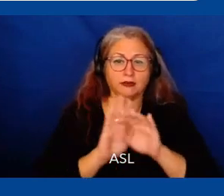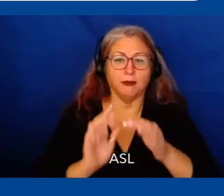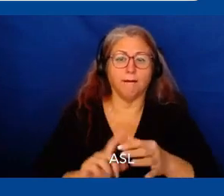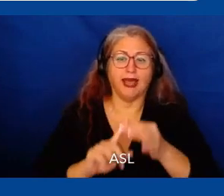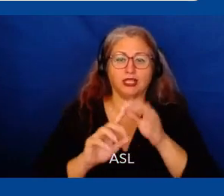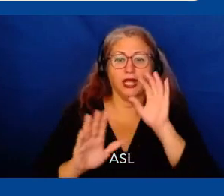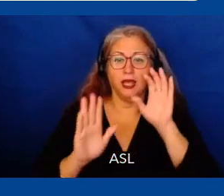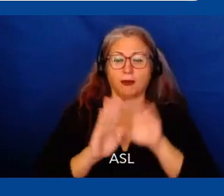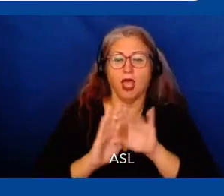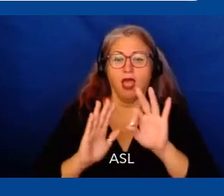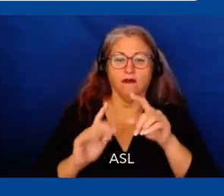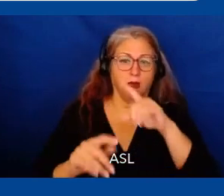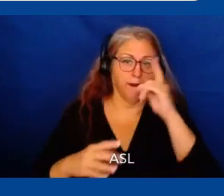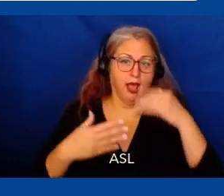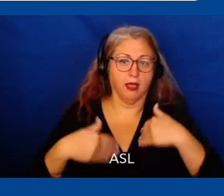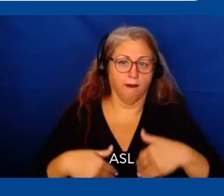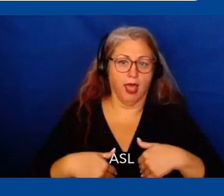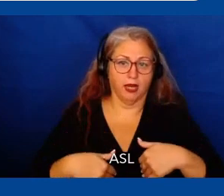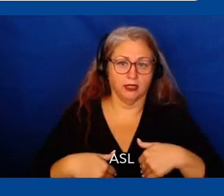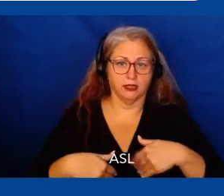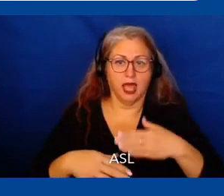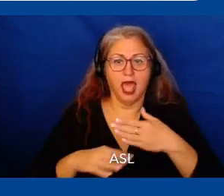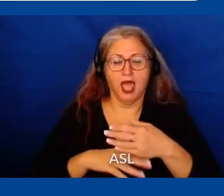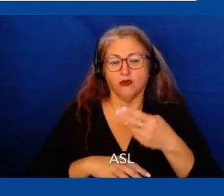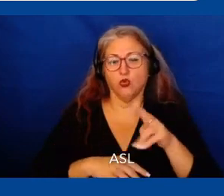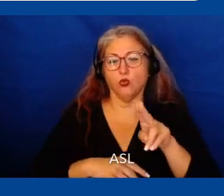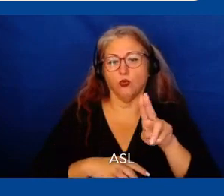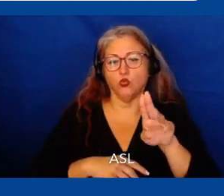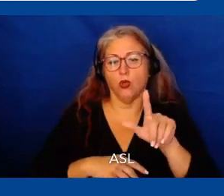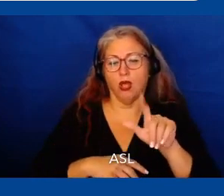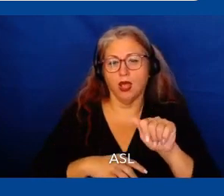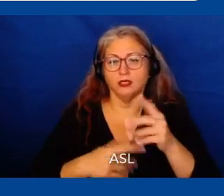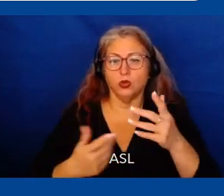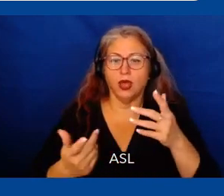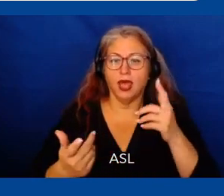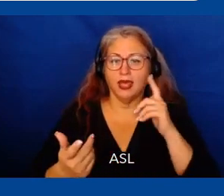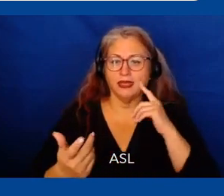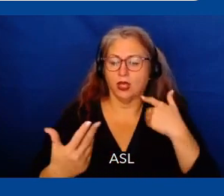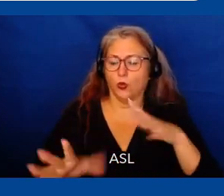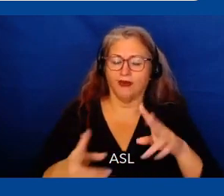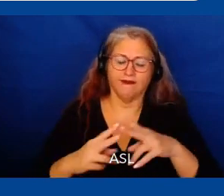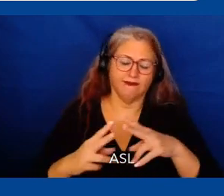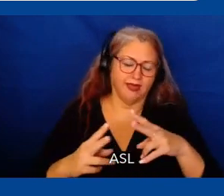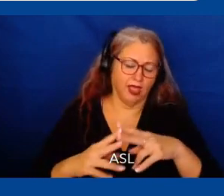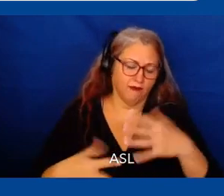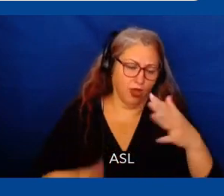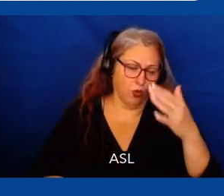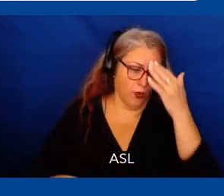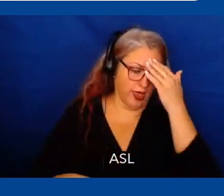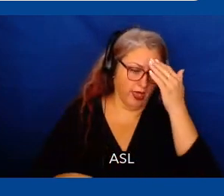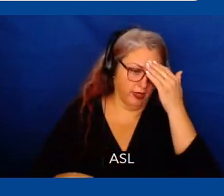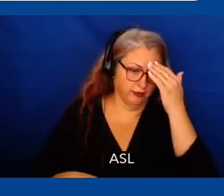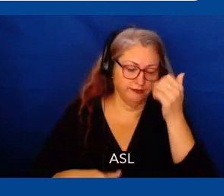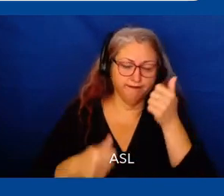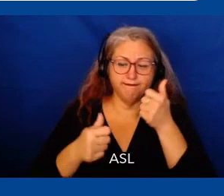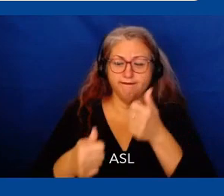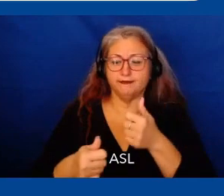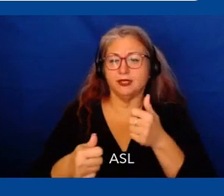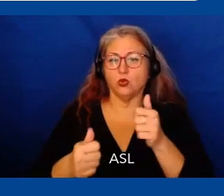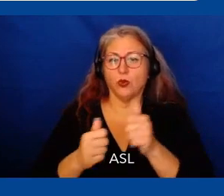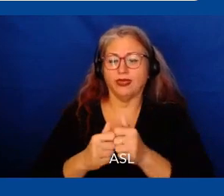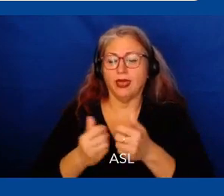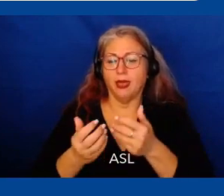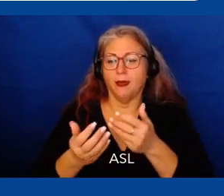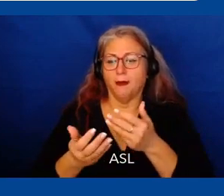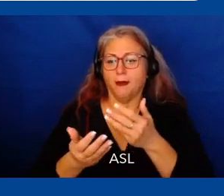of black bodies of the hubula. So I think we are very conscious about the materiality